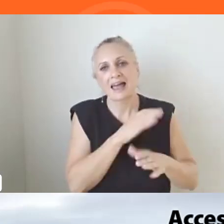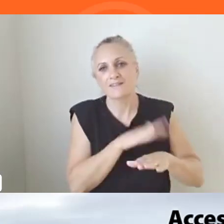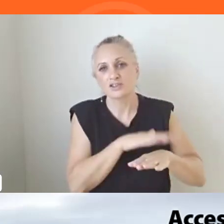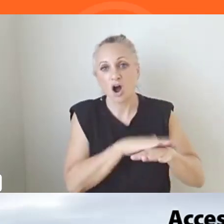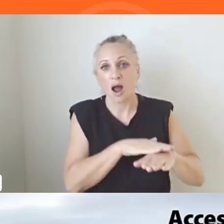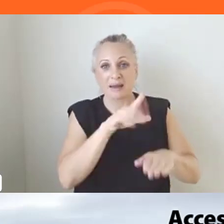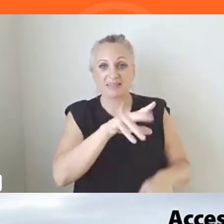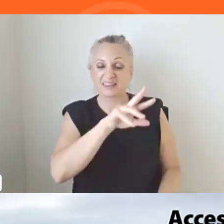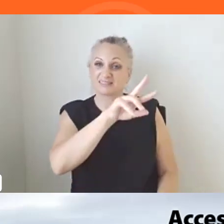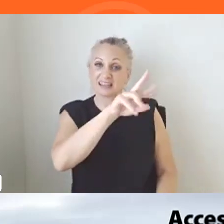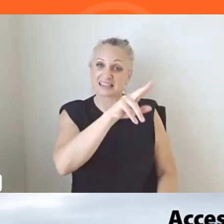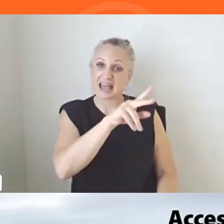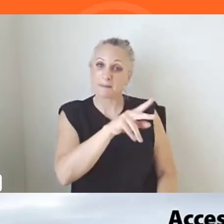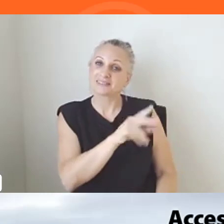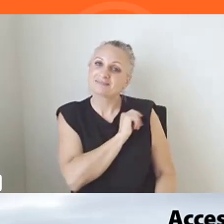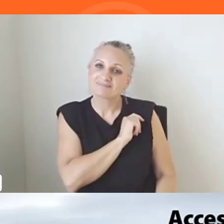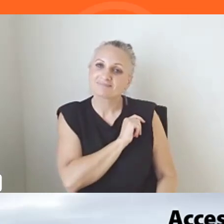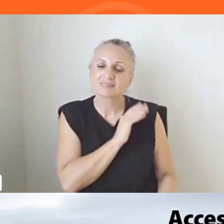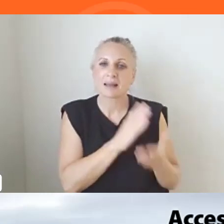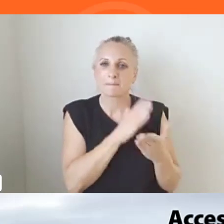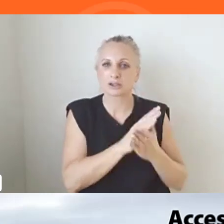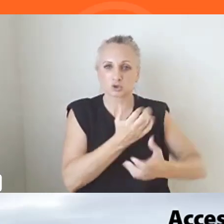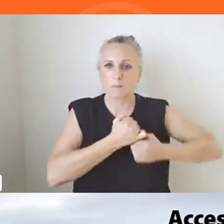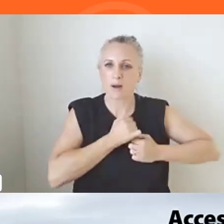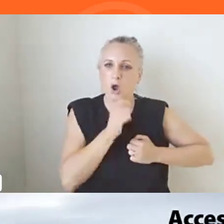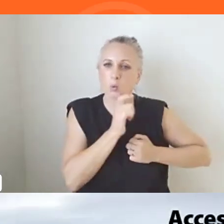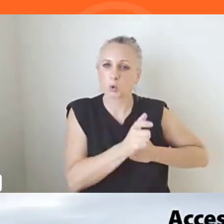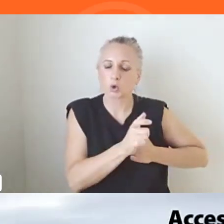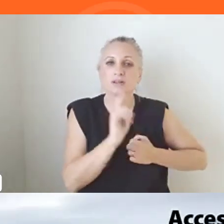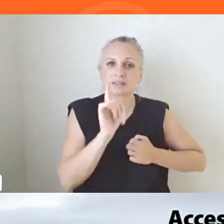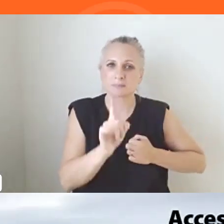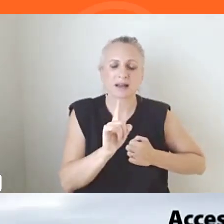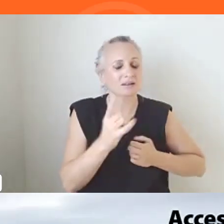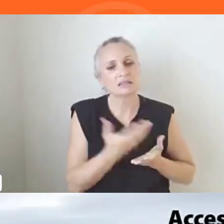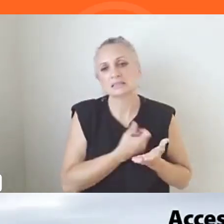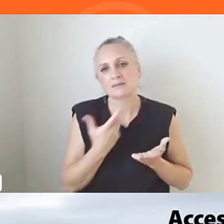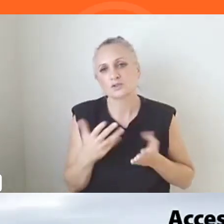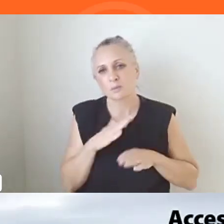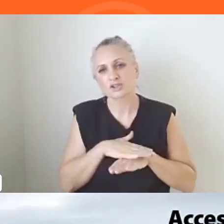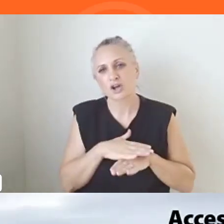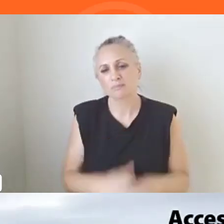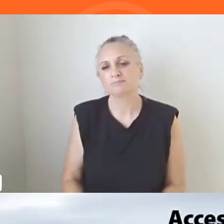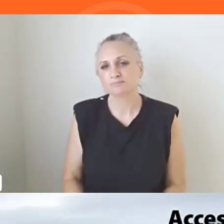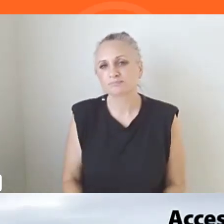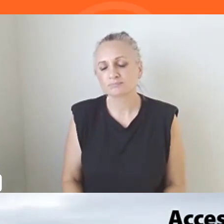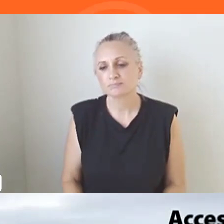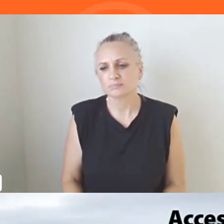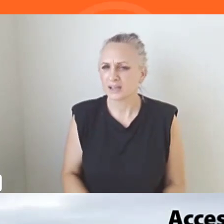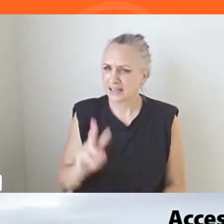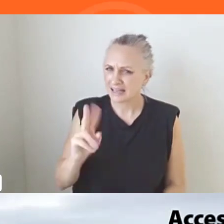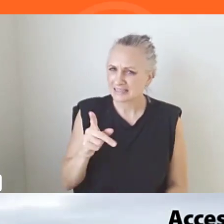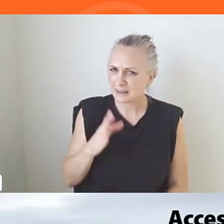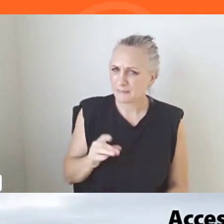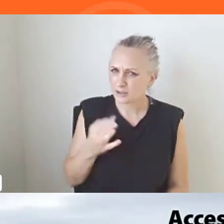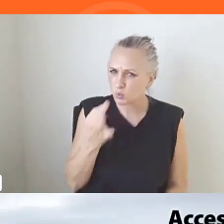of it, make sure it's all in your own words and everything, but it still just saves so much time. And what was the second part to that